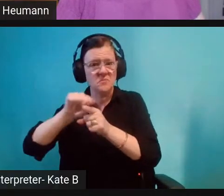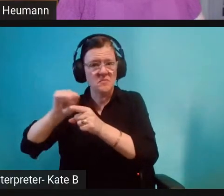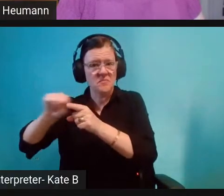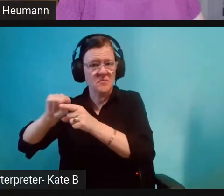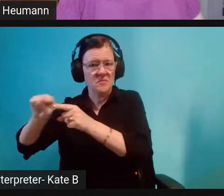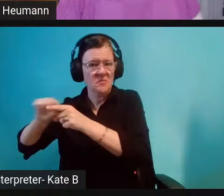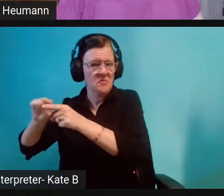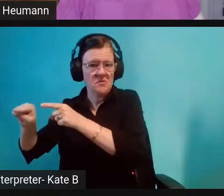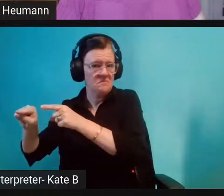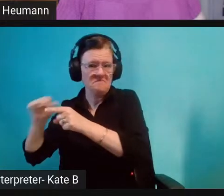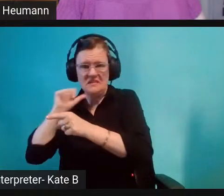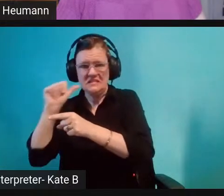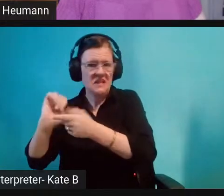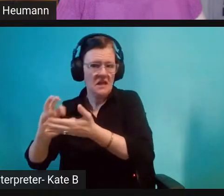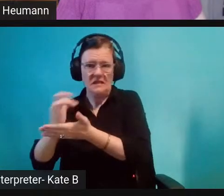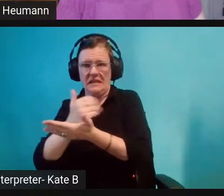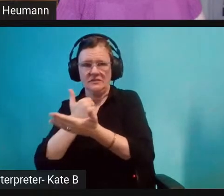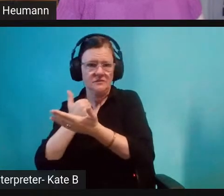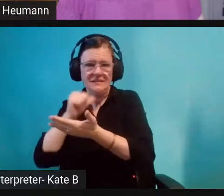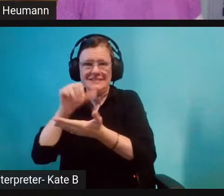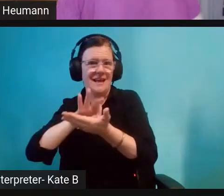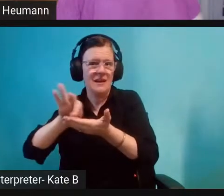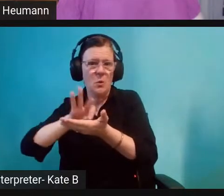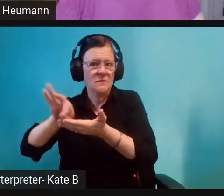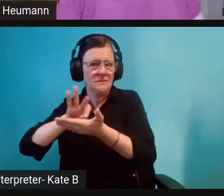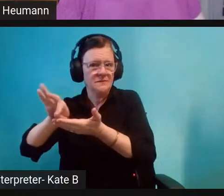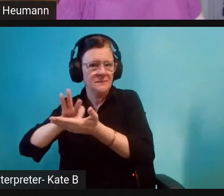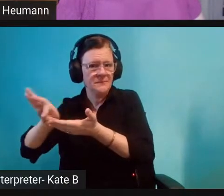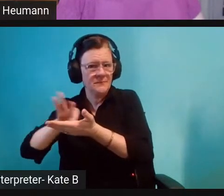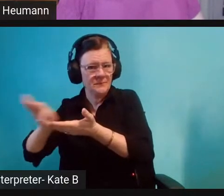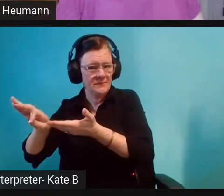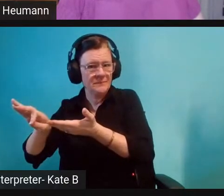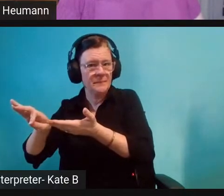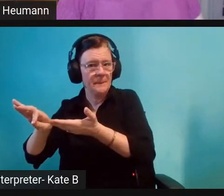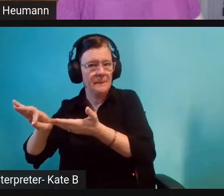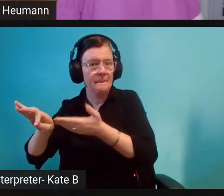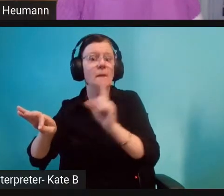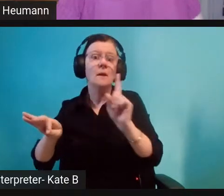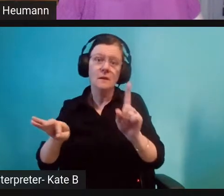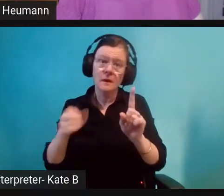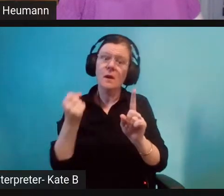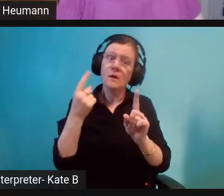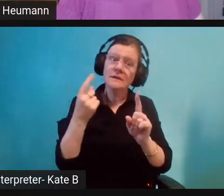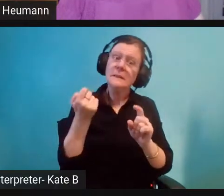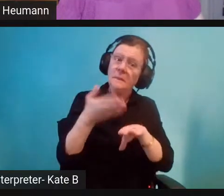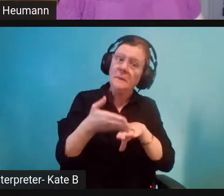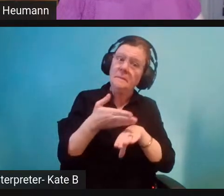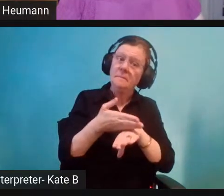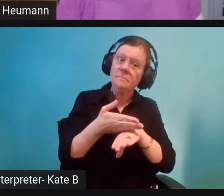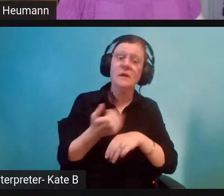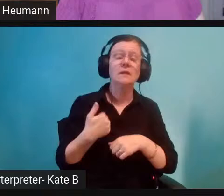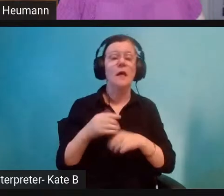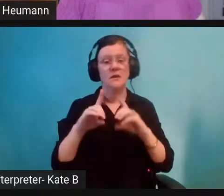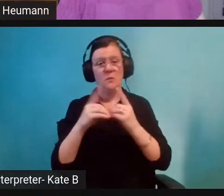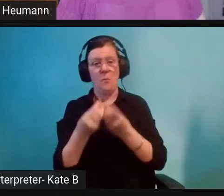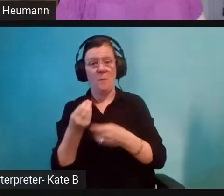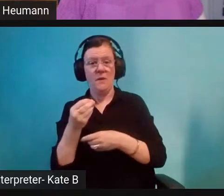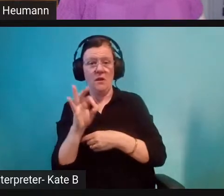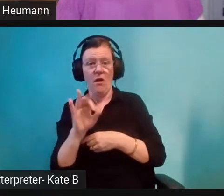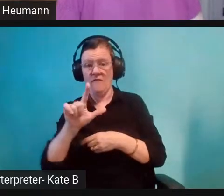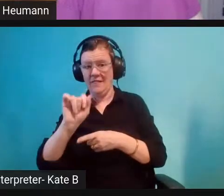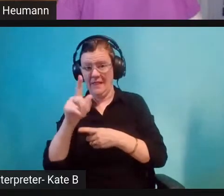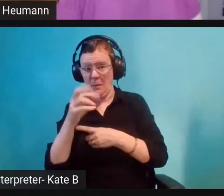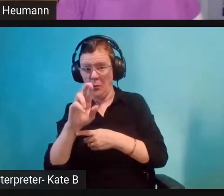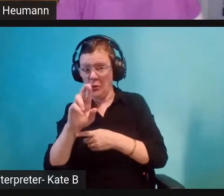critical data collection tools. And slowly it's changing. Like the Department of Labor until